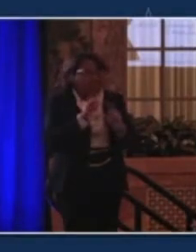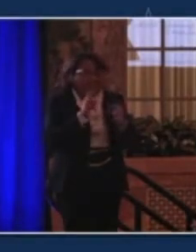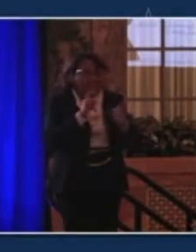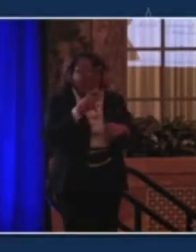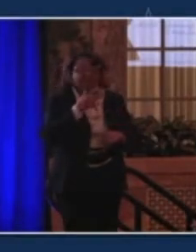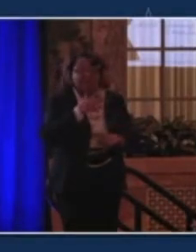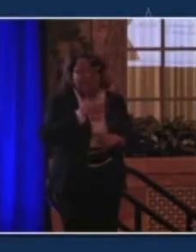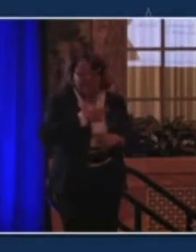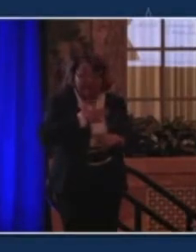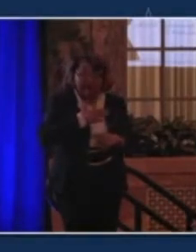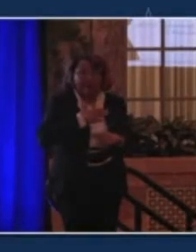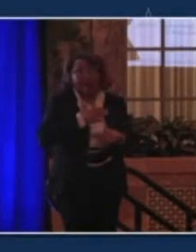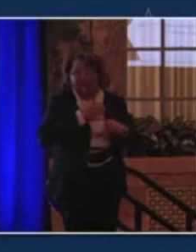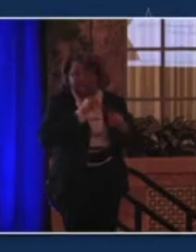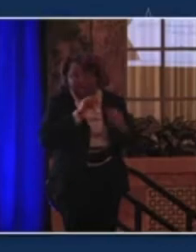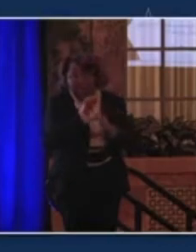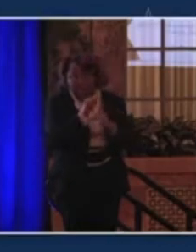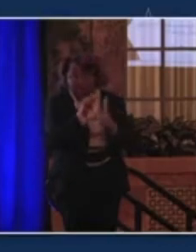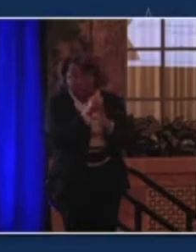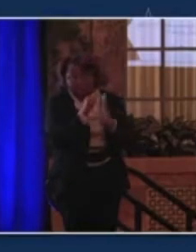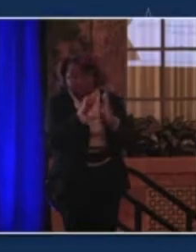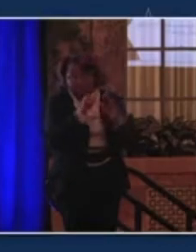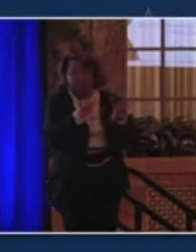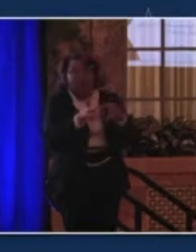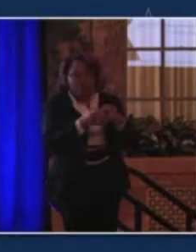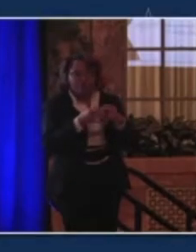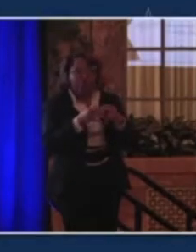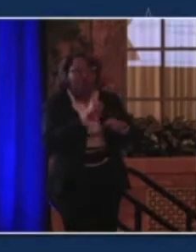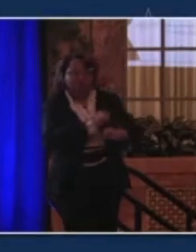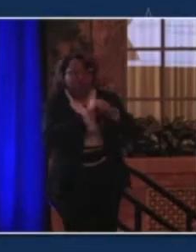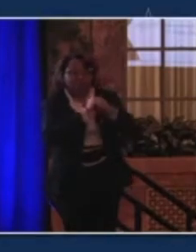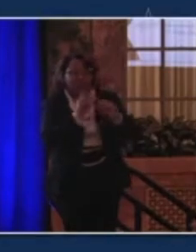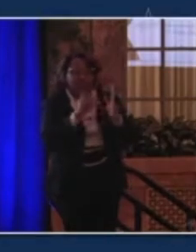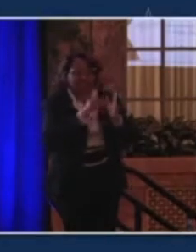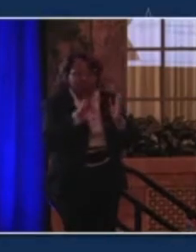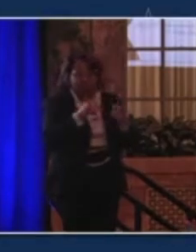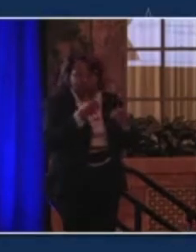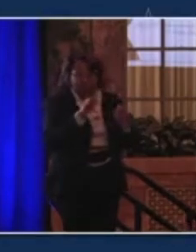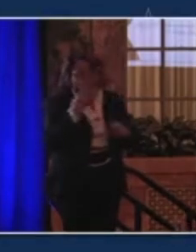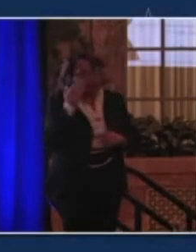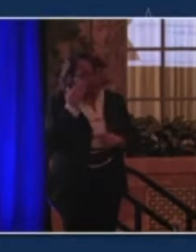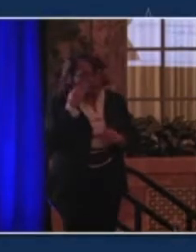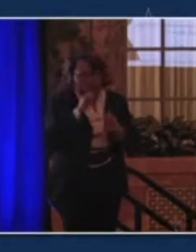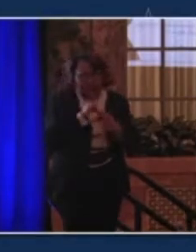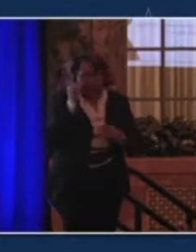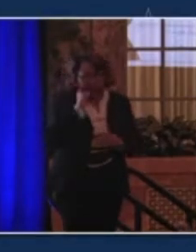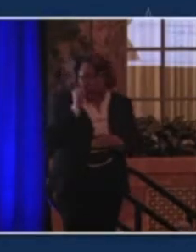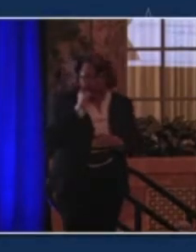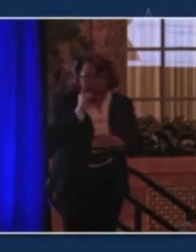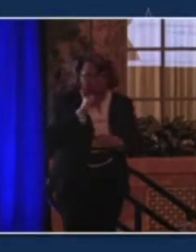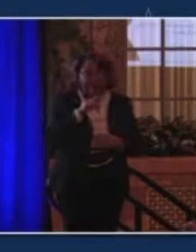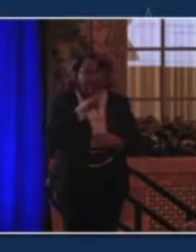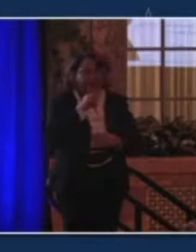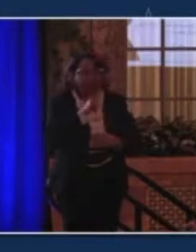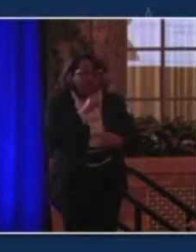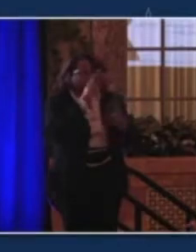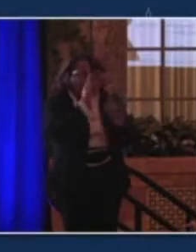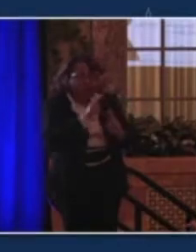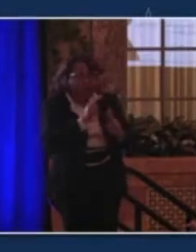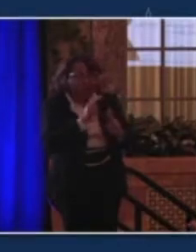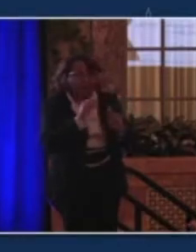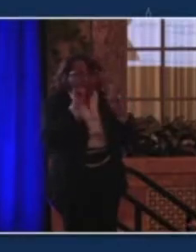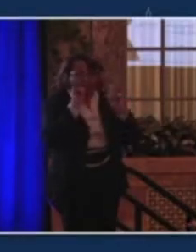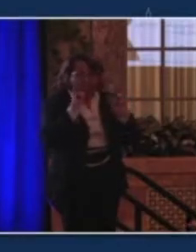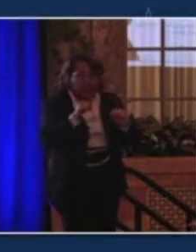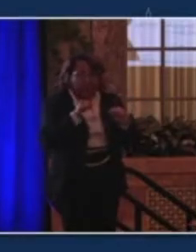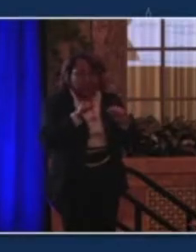stronger defense against those efforts, and I know that every single day. I am truly honored to be able to walk